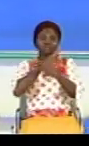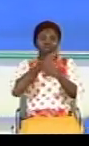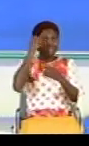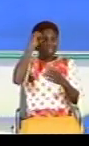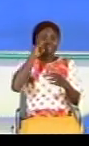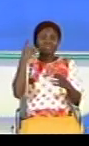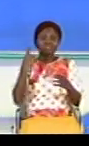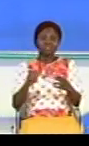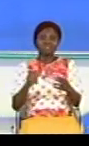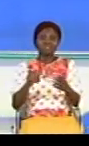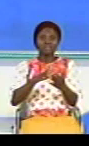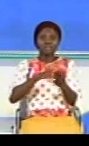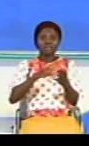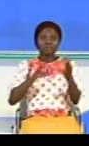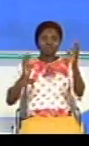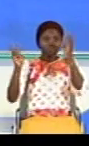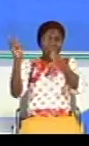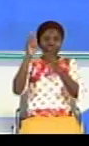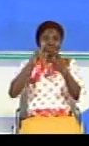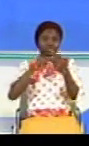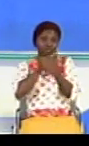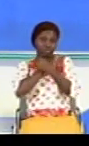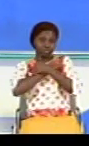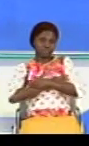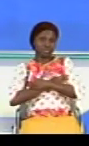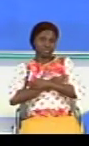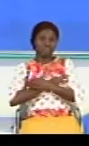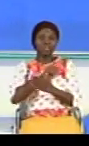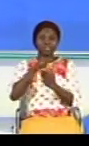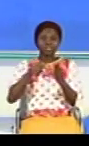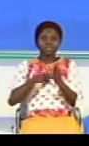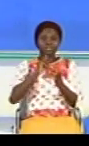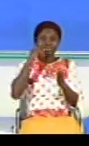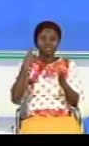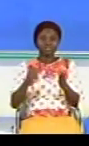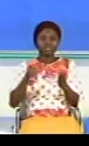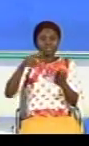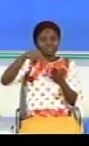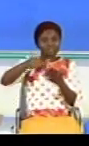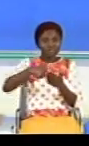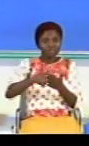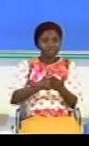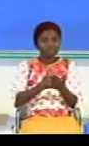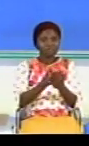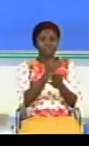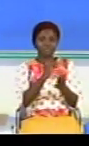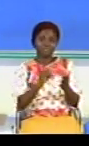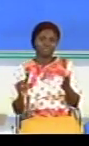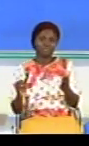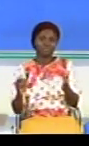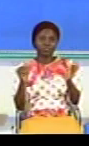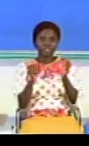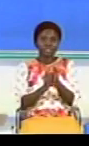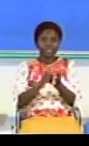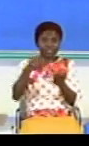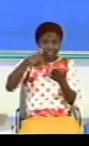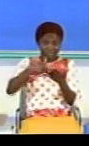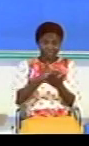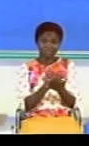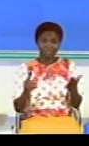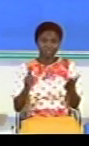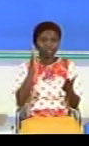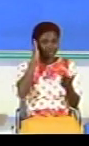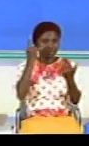the refreshing. This is the refreshing. That refreshing will come. Job